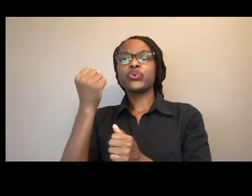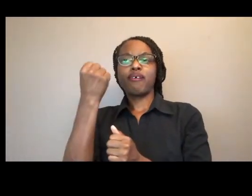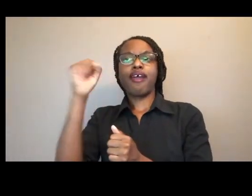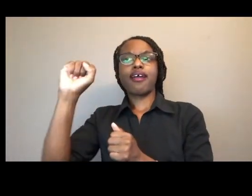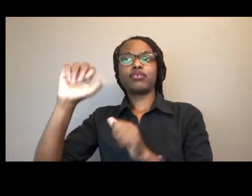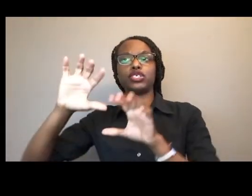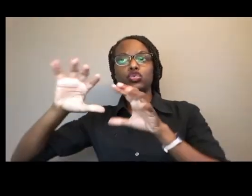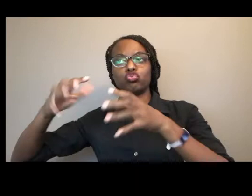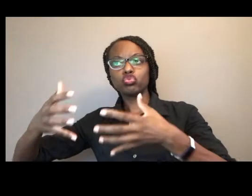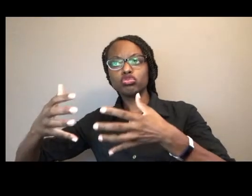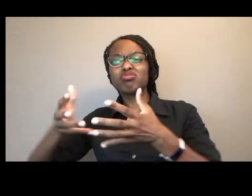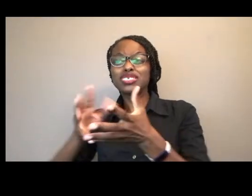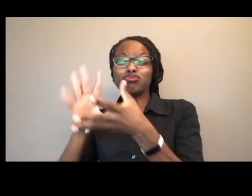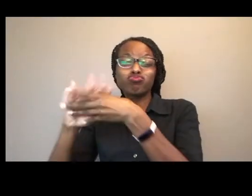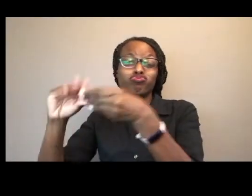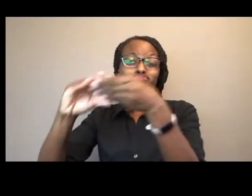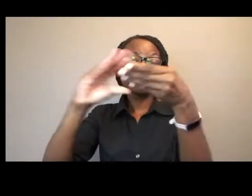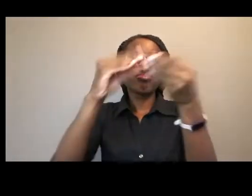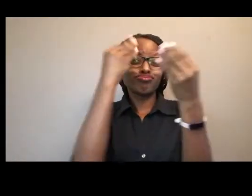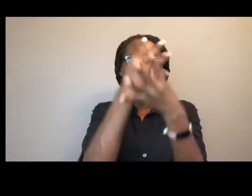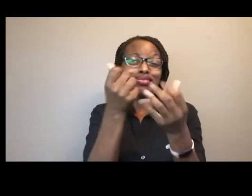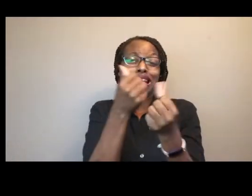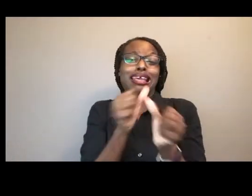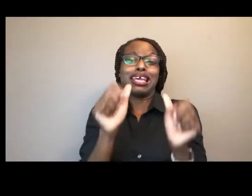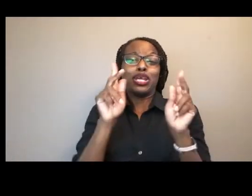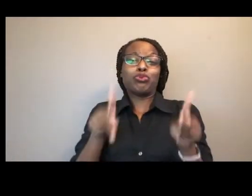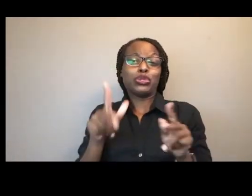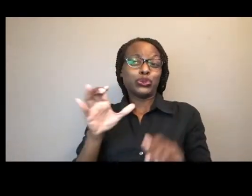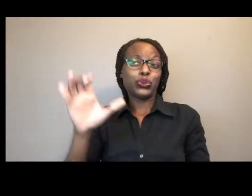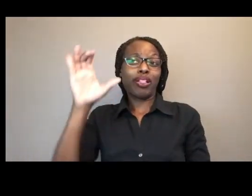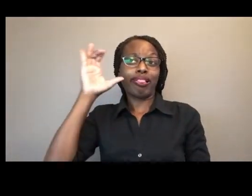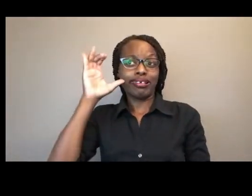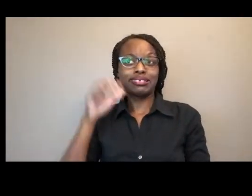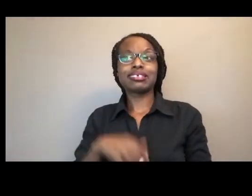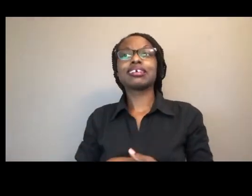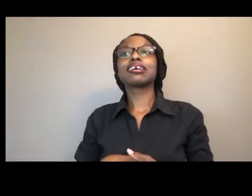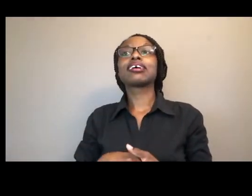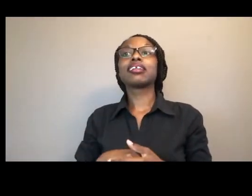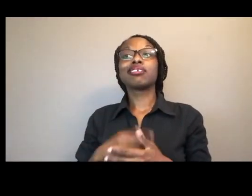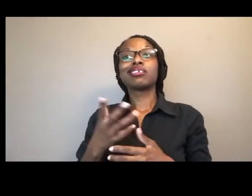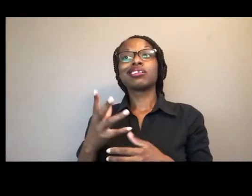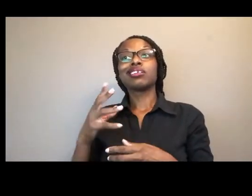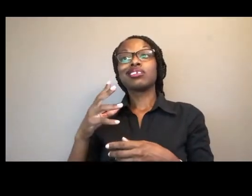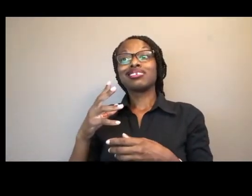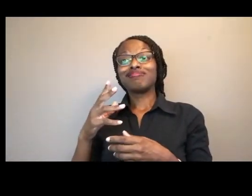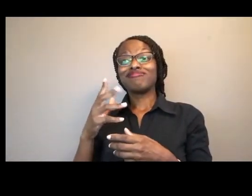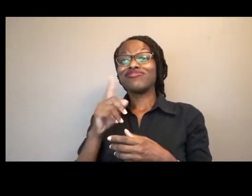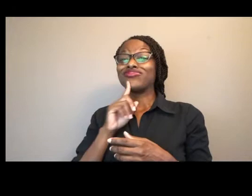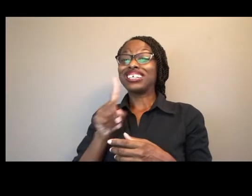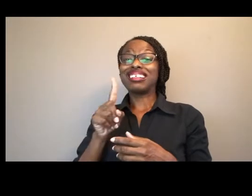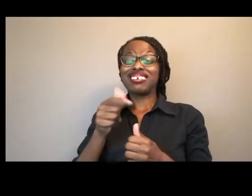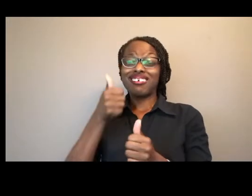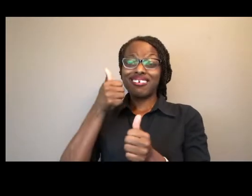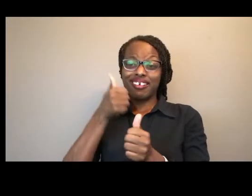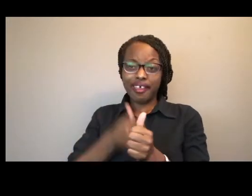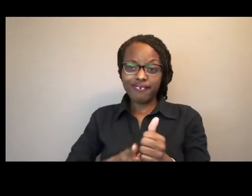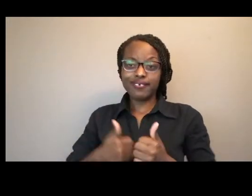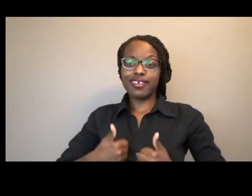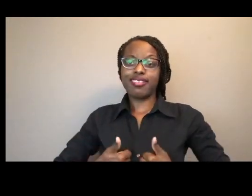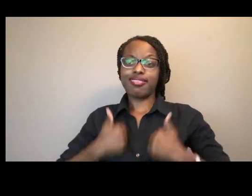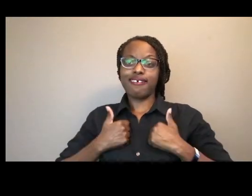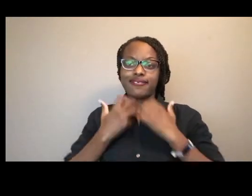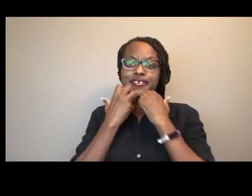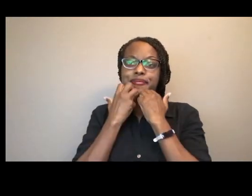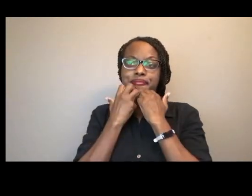sisters. We hate for working together to something. And